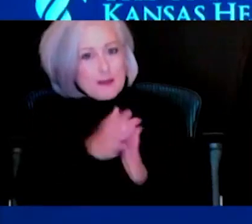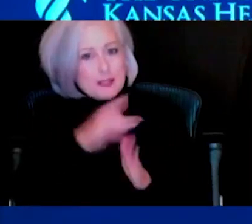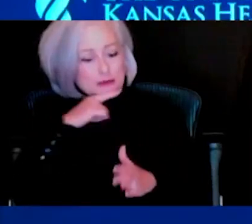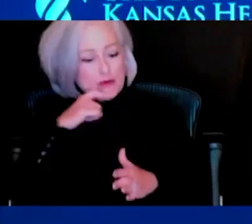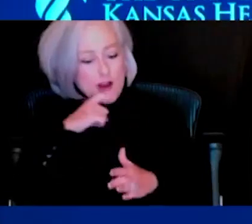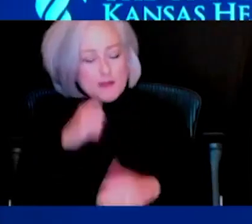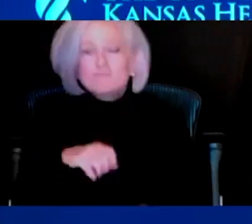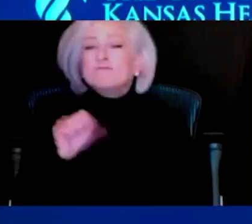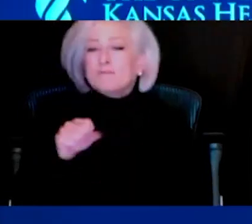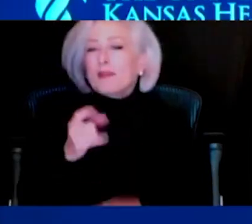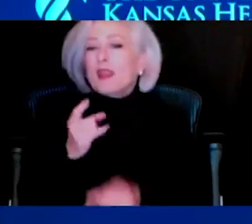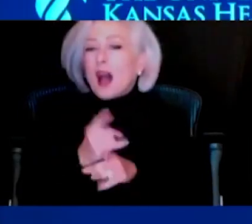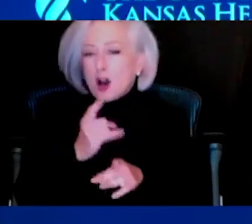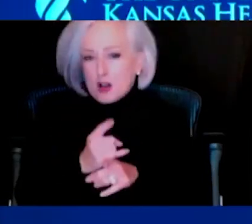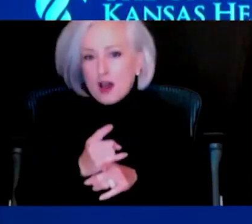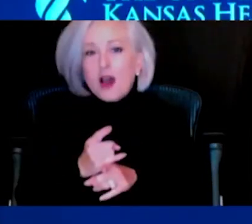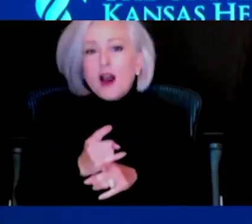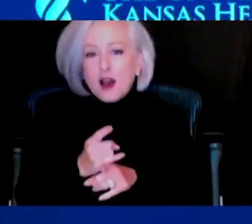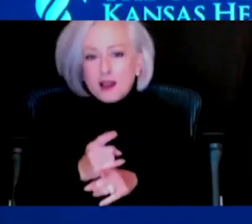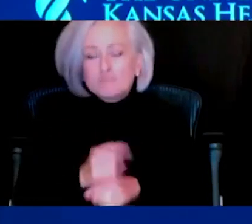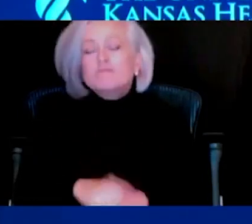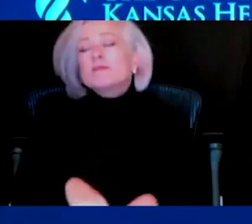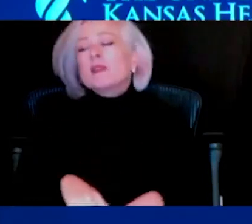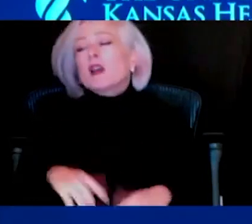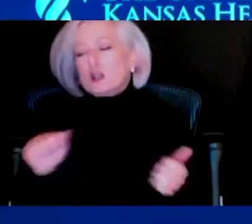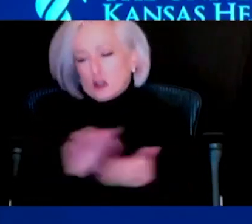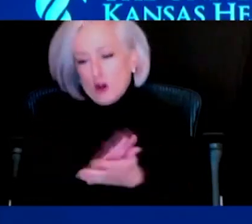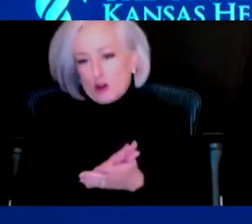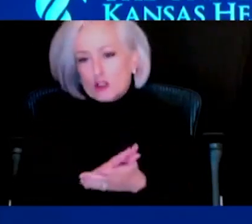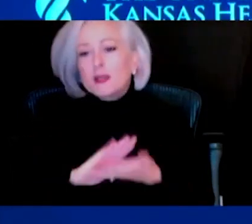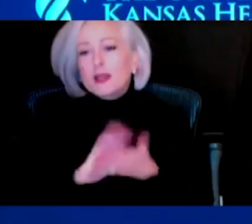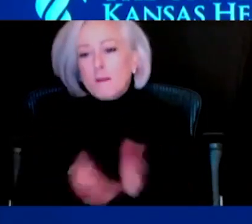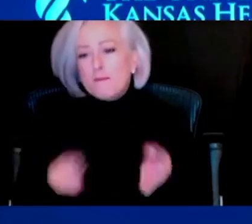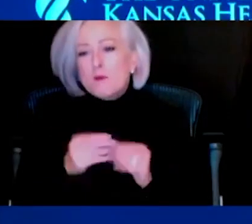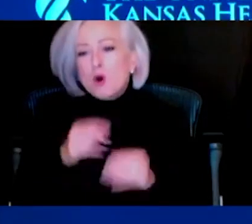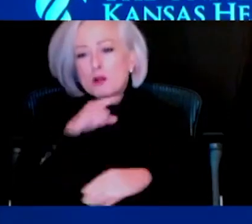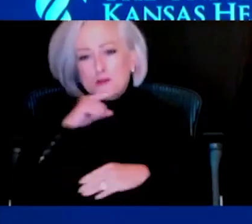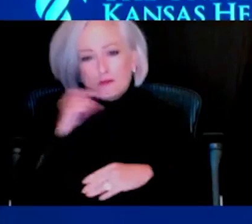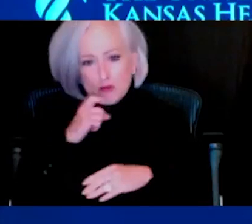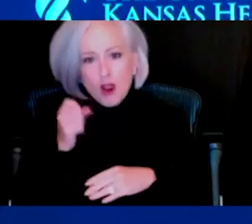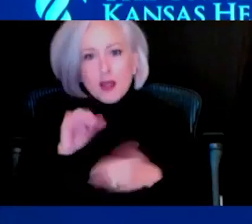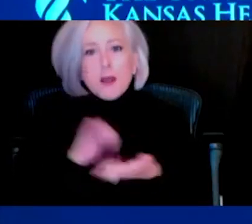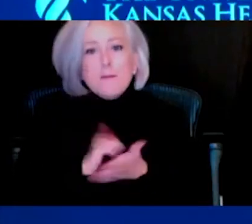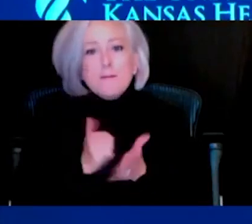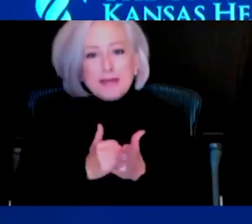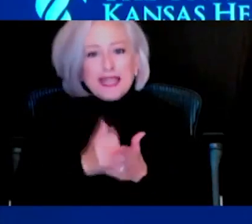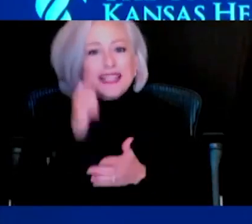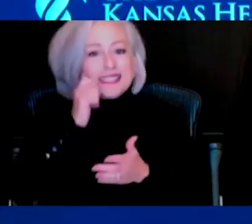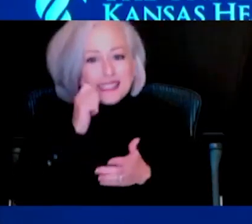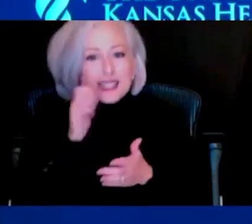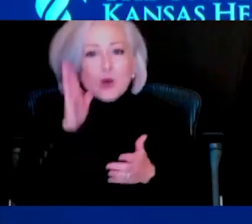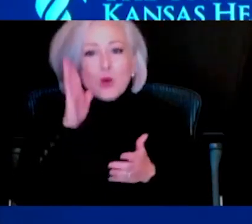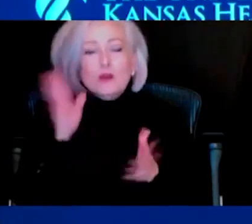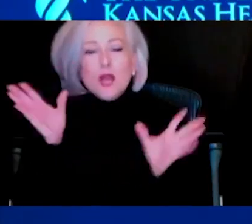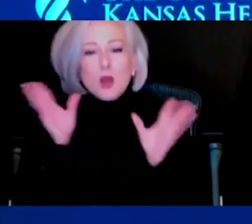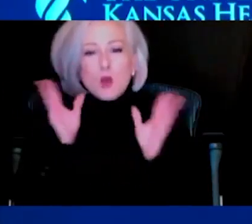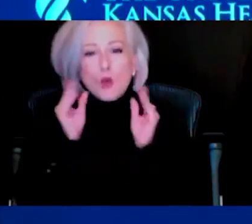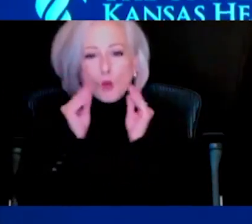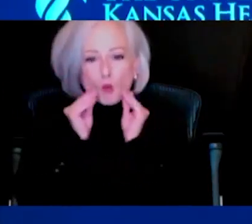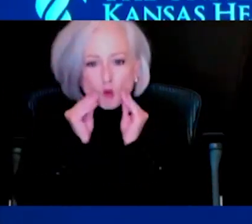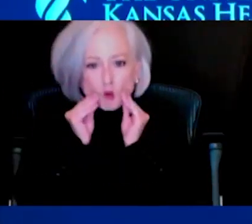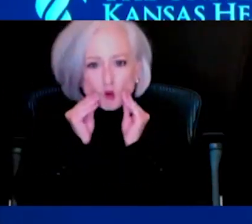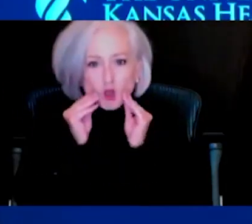obviously dehydrates you. So on a day-to-day basis, it can make your skin look more sunken and have less elasticity and